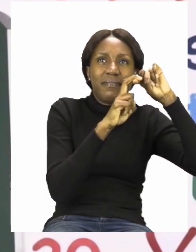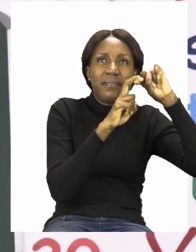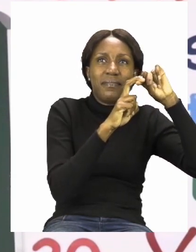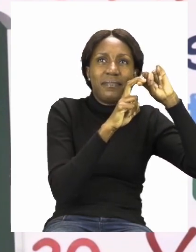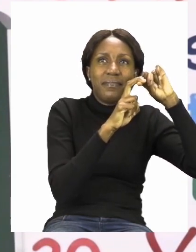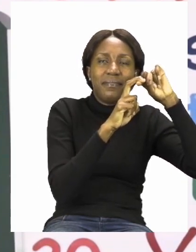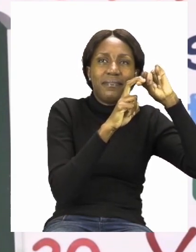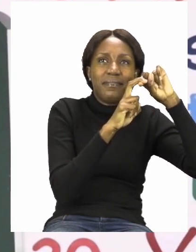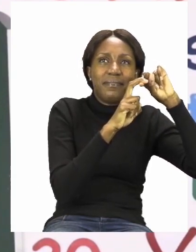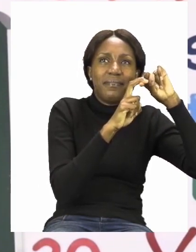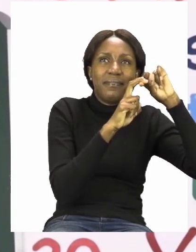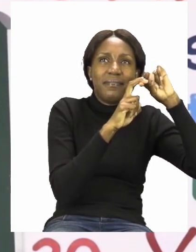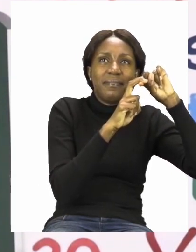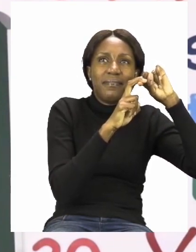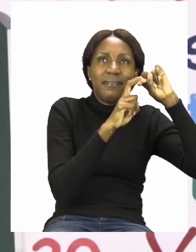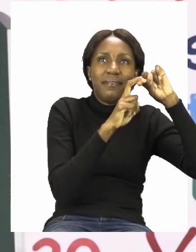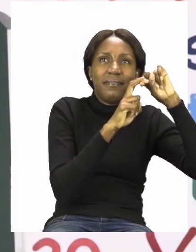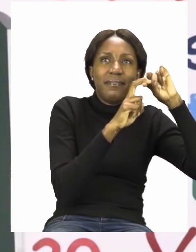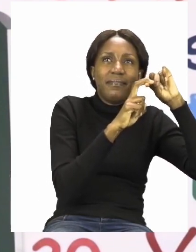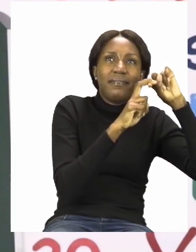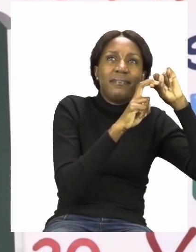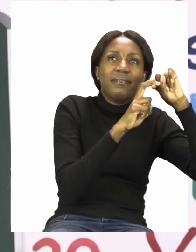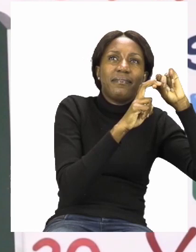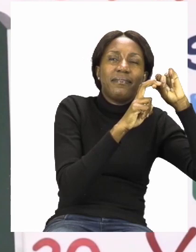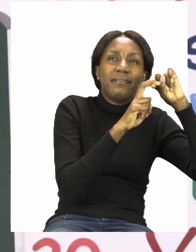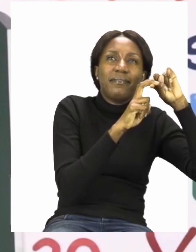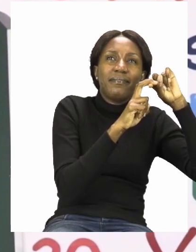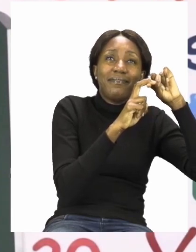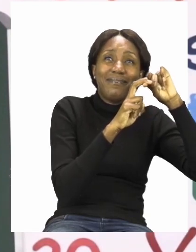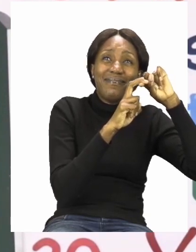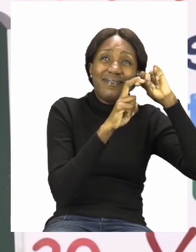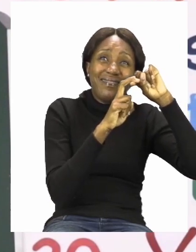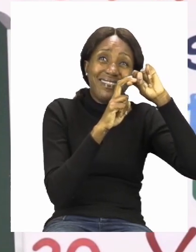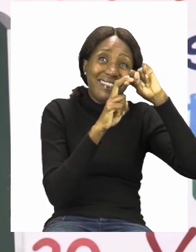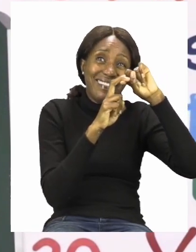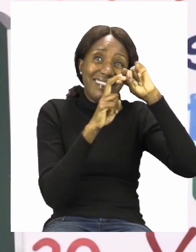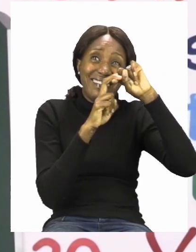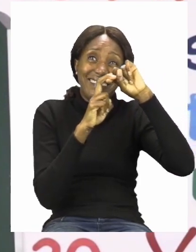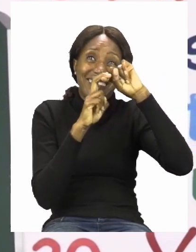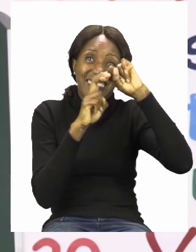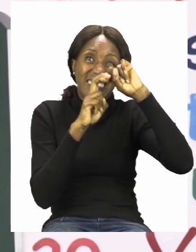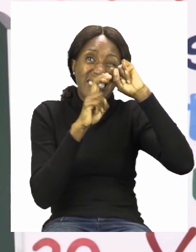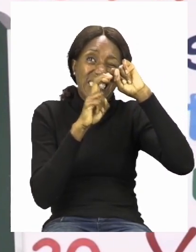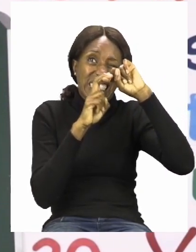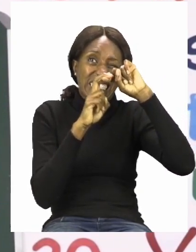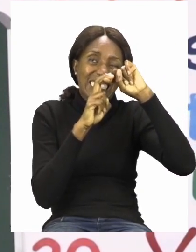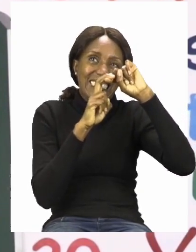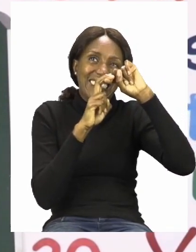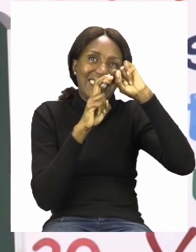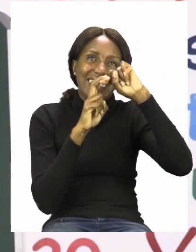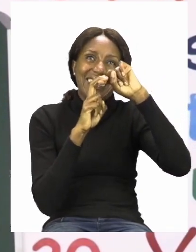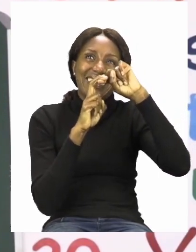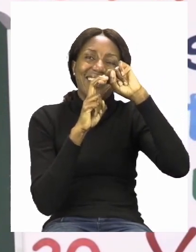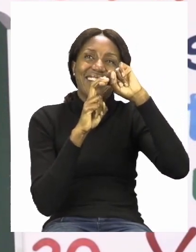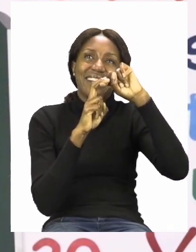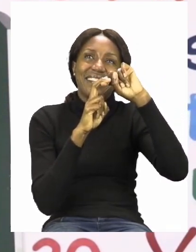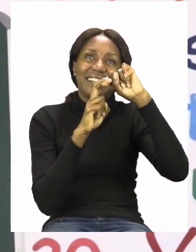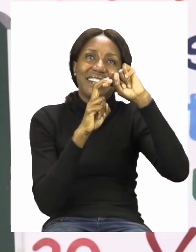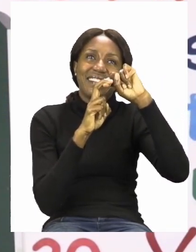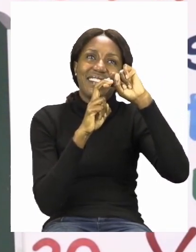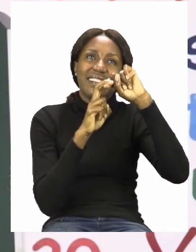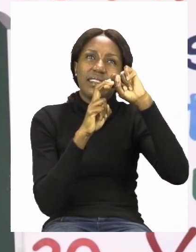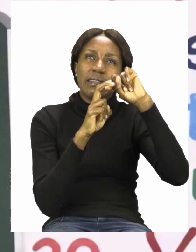the bat that likes to eat and suck blood. No, they don't. But they live